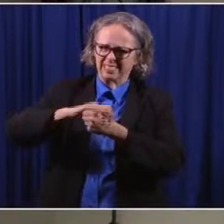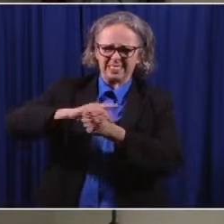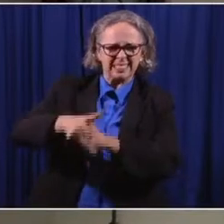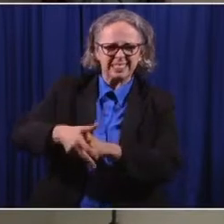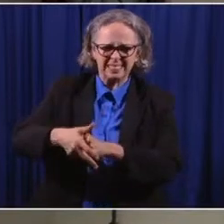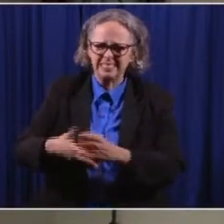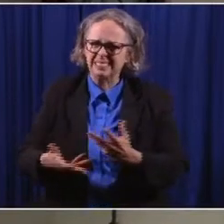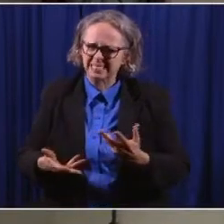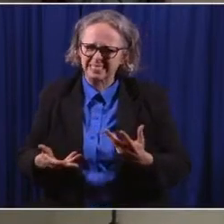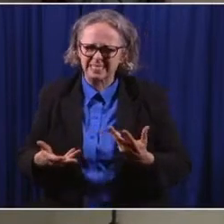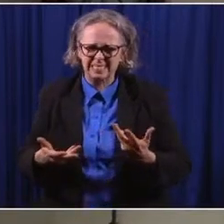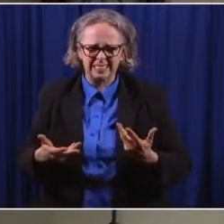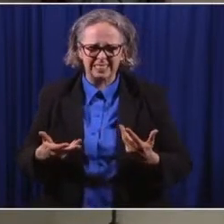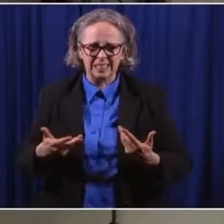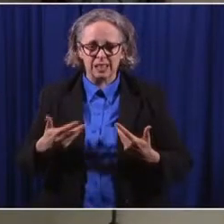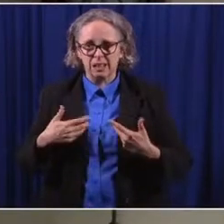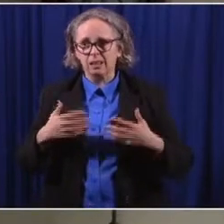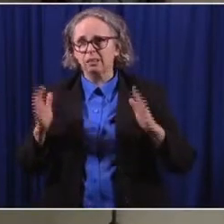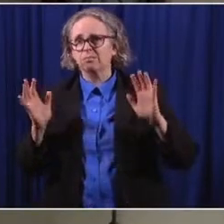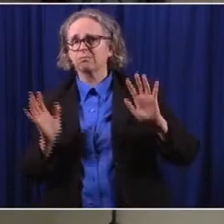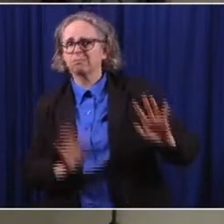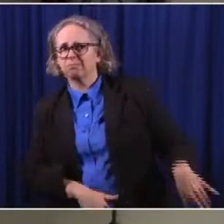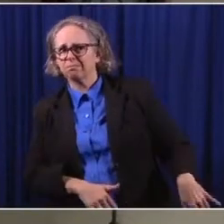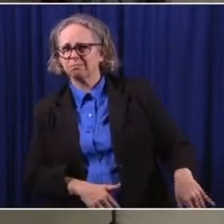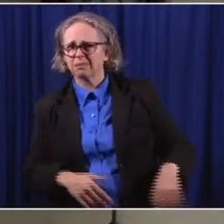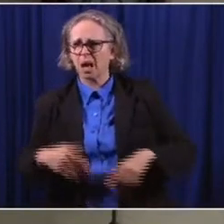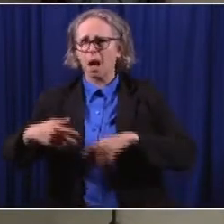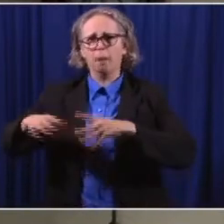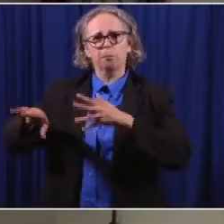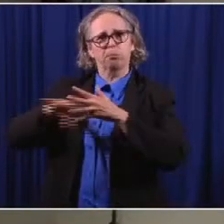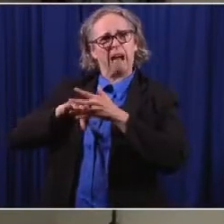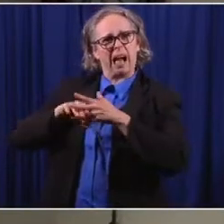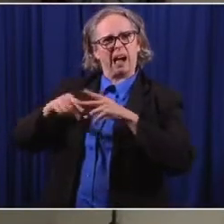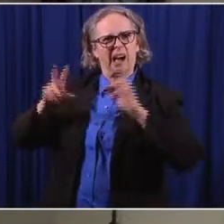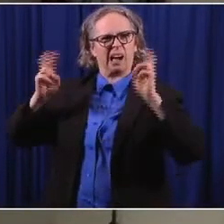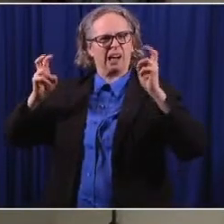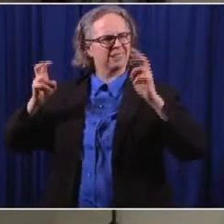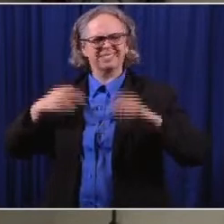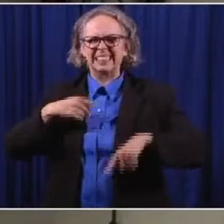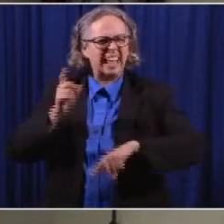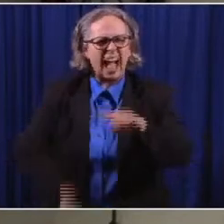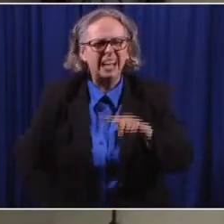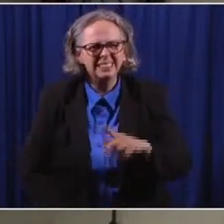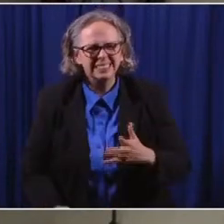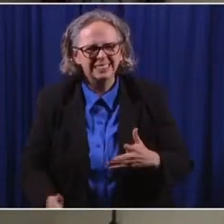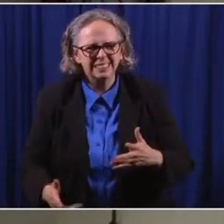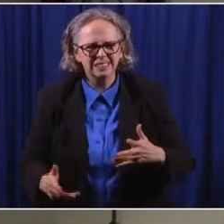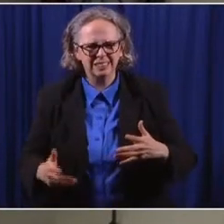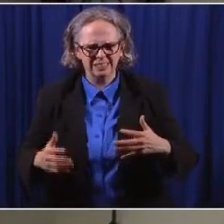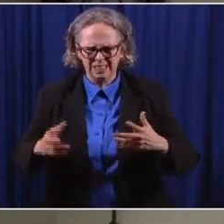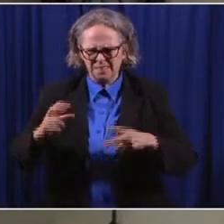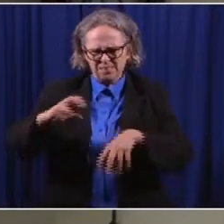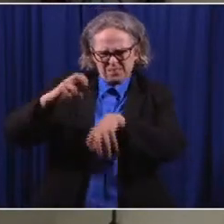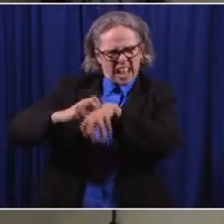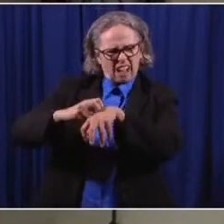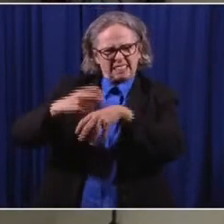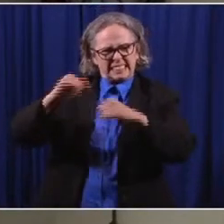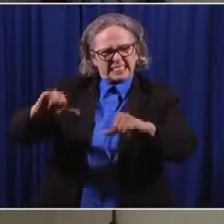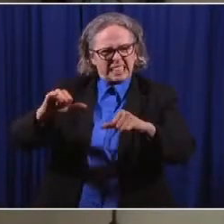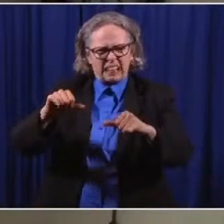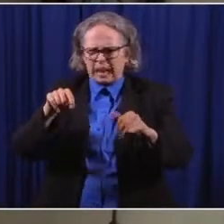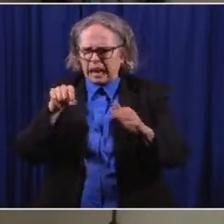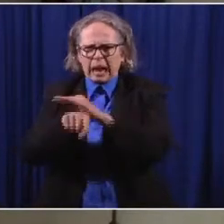floor. We got it down. It's still killing people, tragically, killing people every